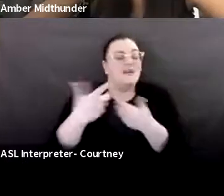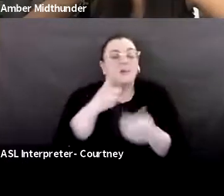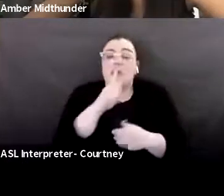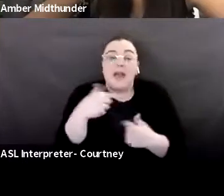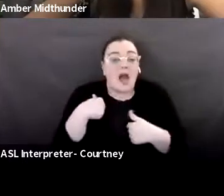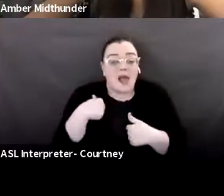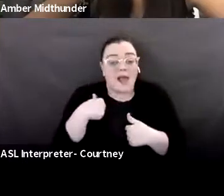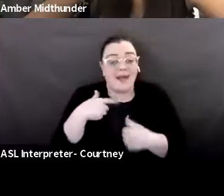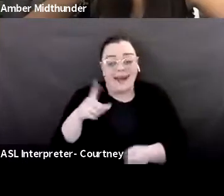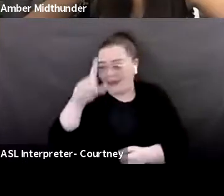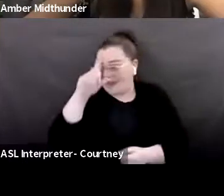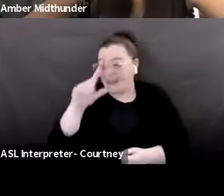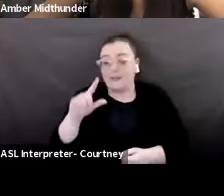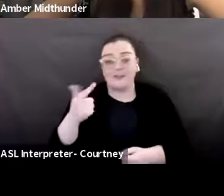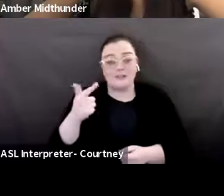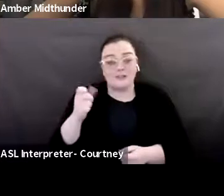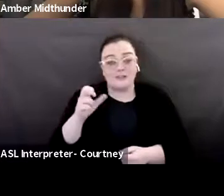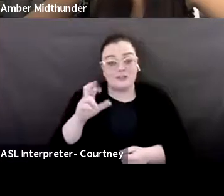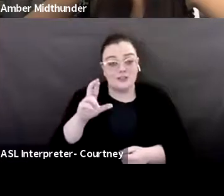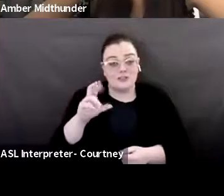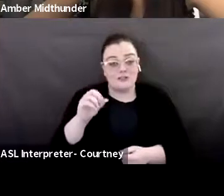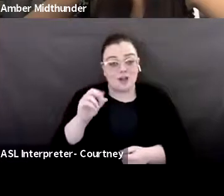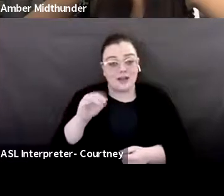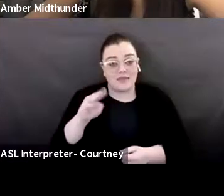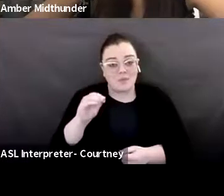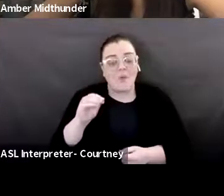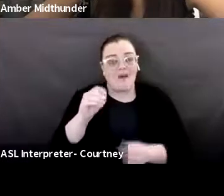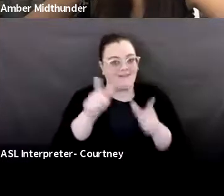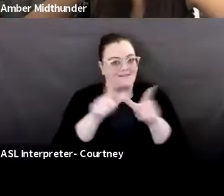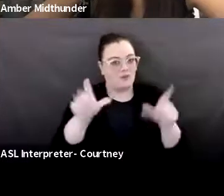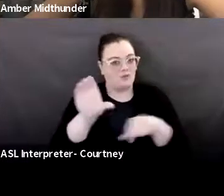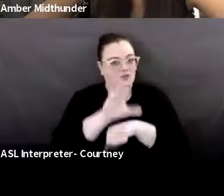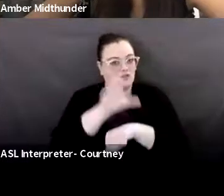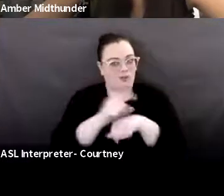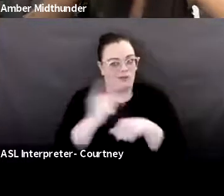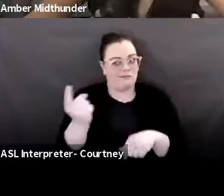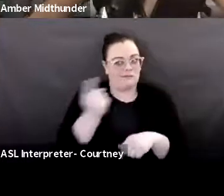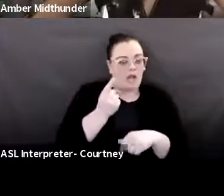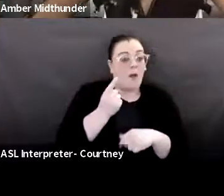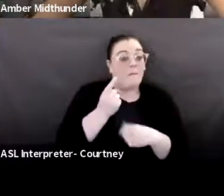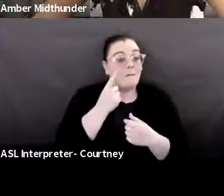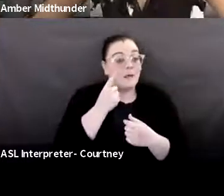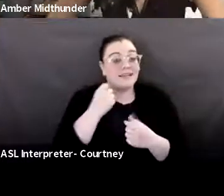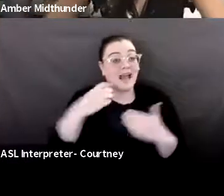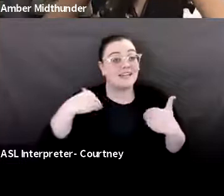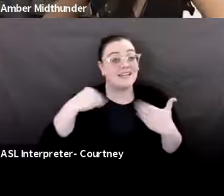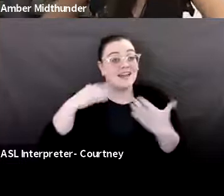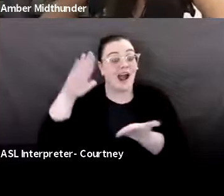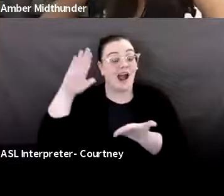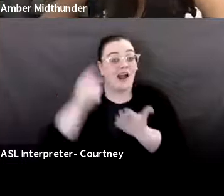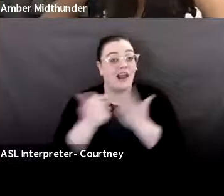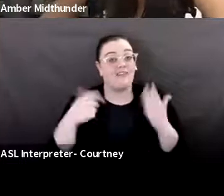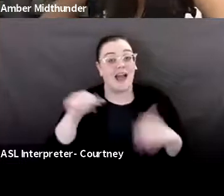Renee, I think it was on Geronimo that we had our language consultant. So what she did was pull, because I hadn't lost my A yet, and I say